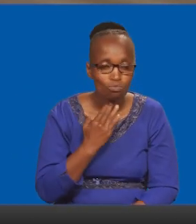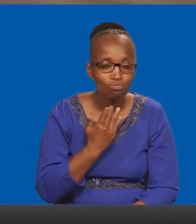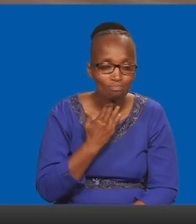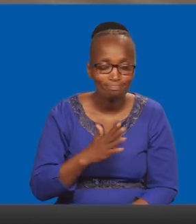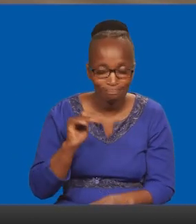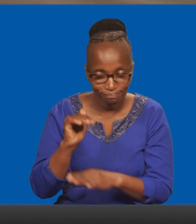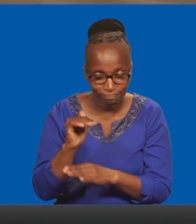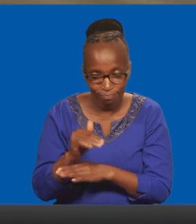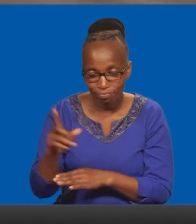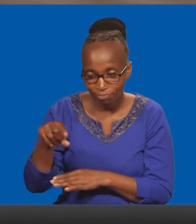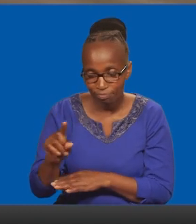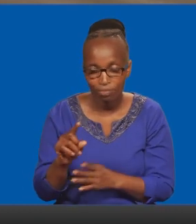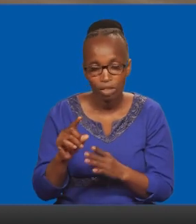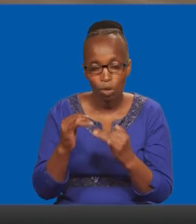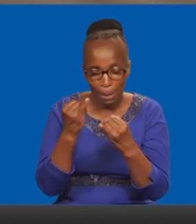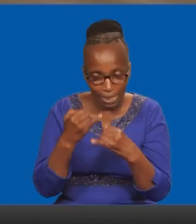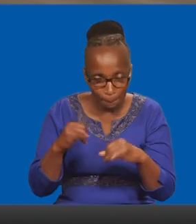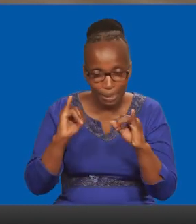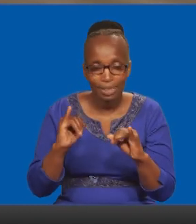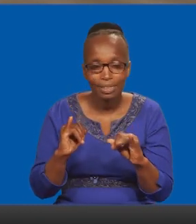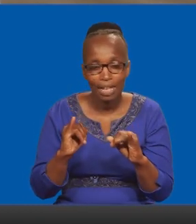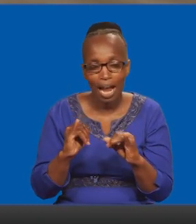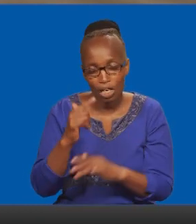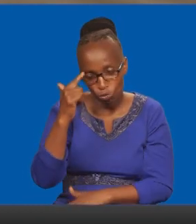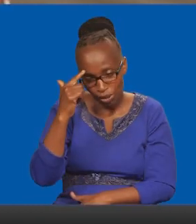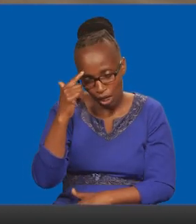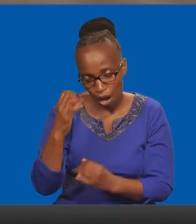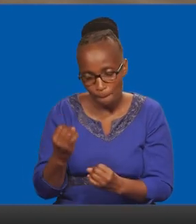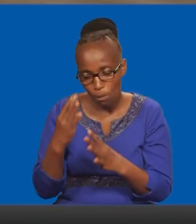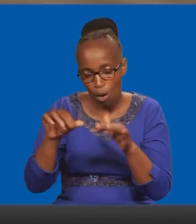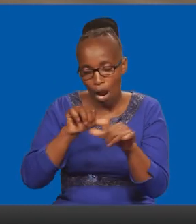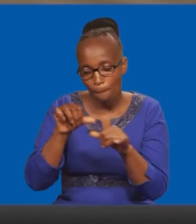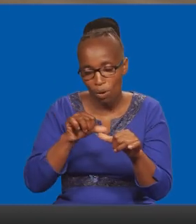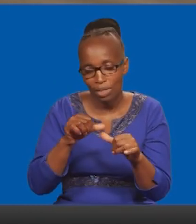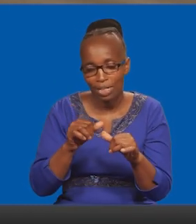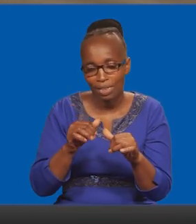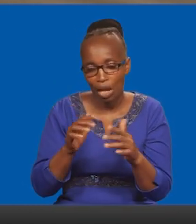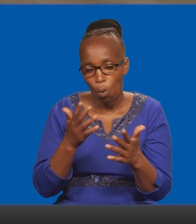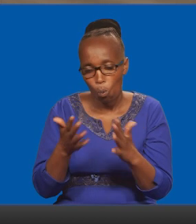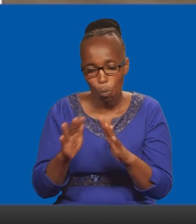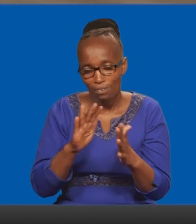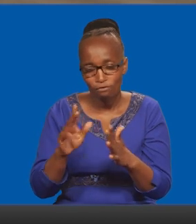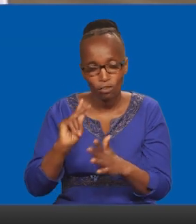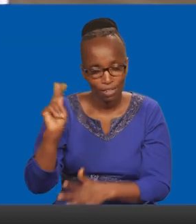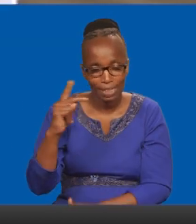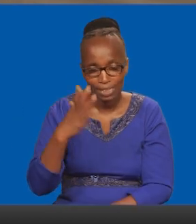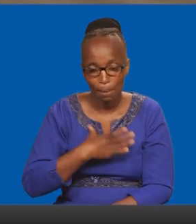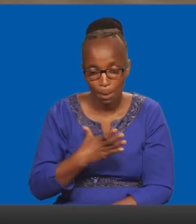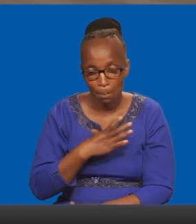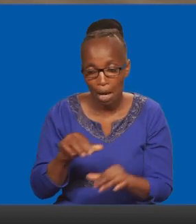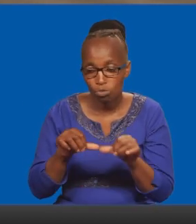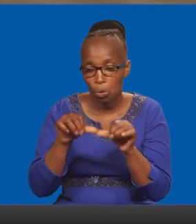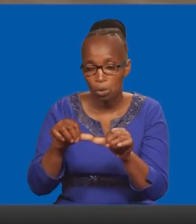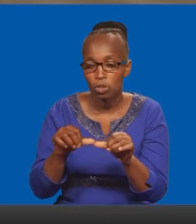Kenya? So tunataka kuomba hawa to be patriotic and to be mindful of the welfare of